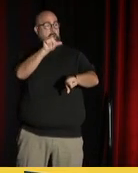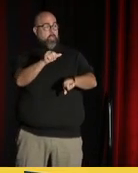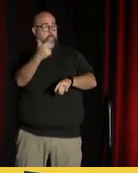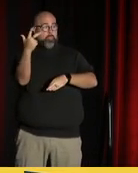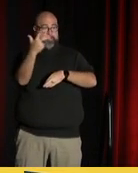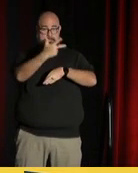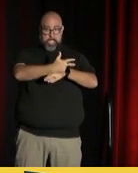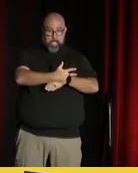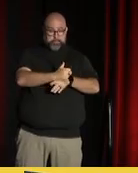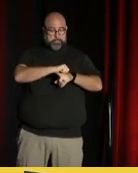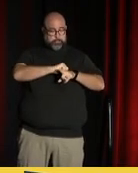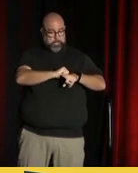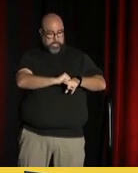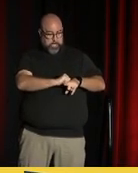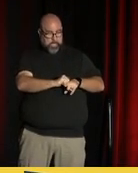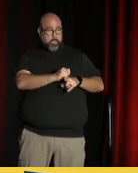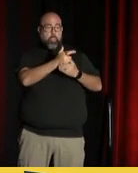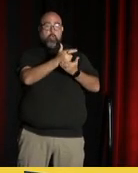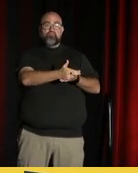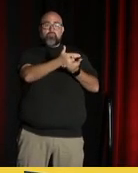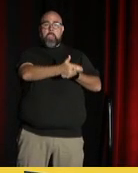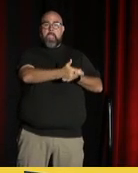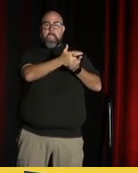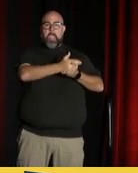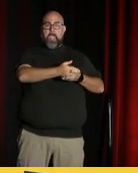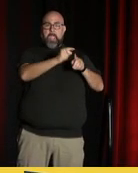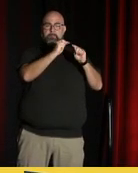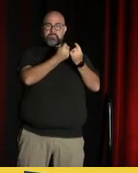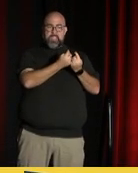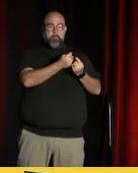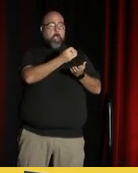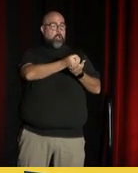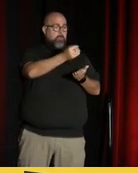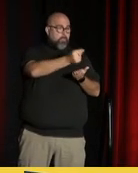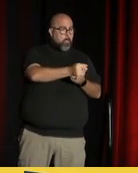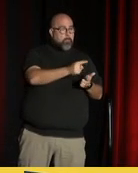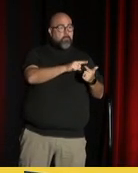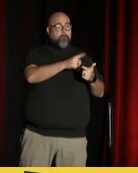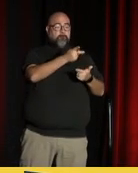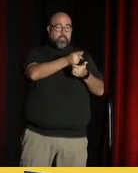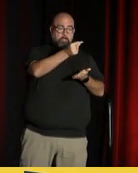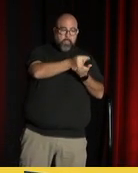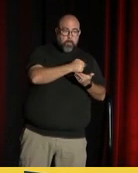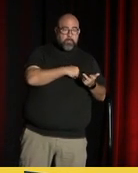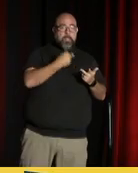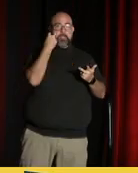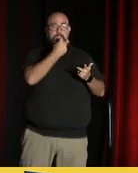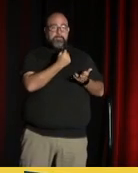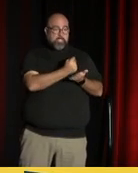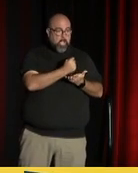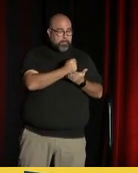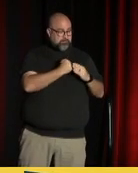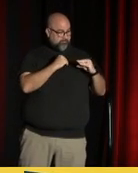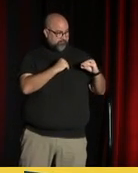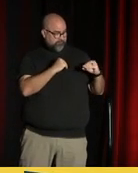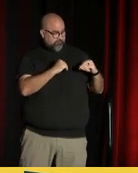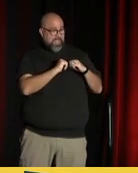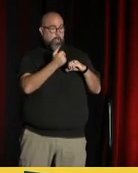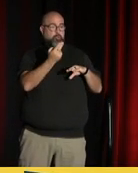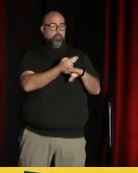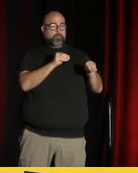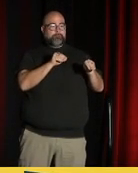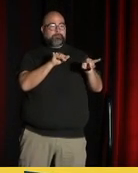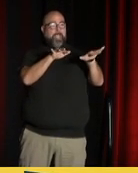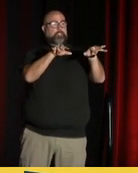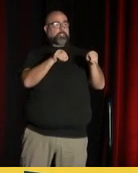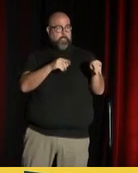days training the rehab team, the occupational therapist, the physical therapist, and the speech therapist, on how to use magic